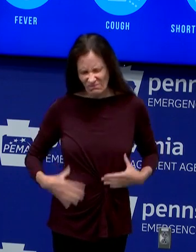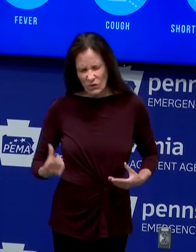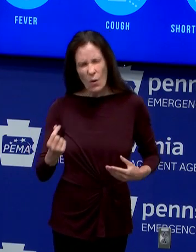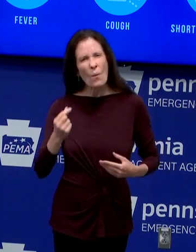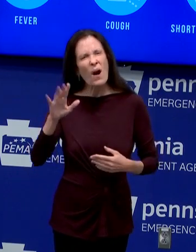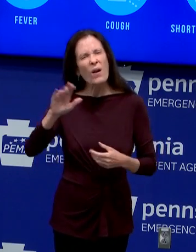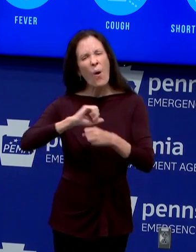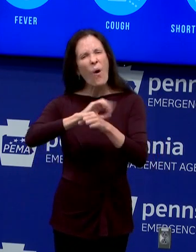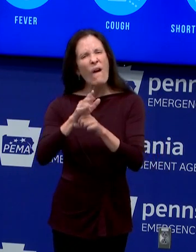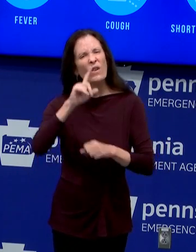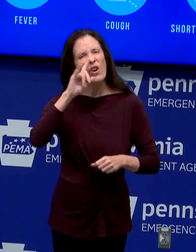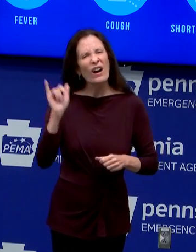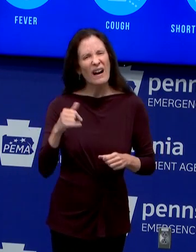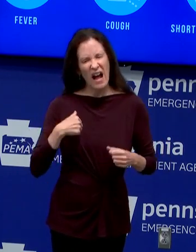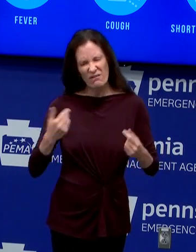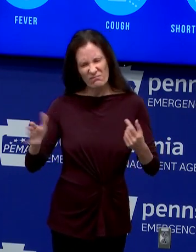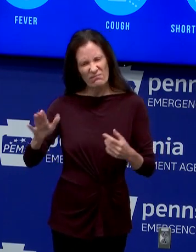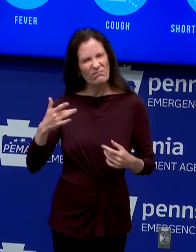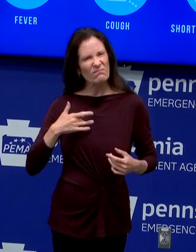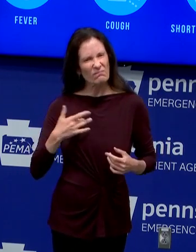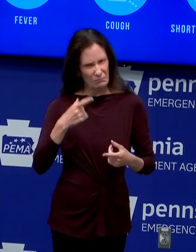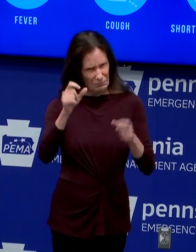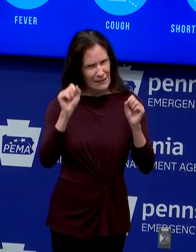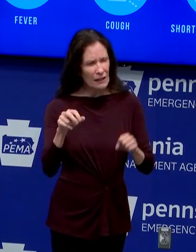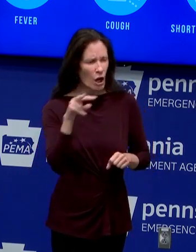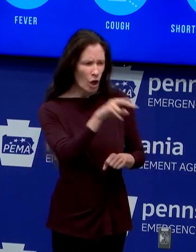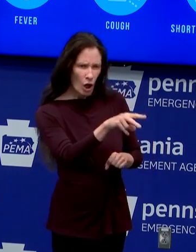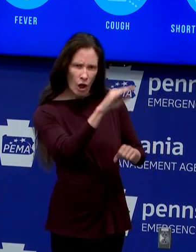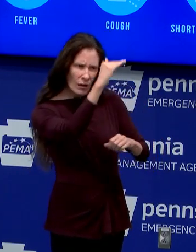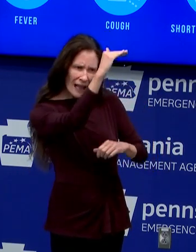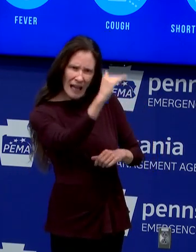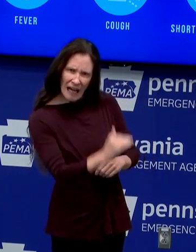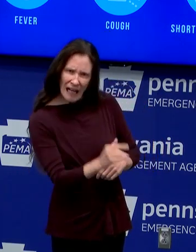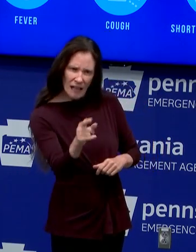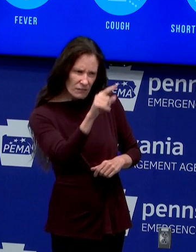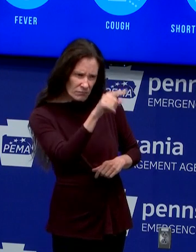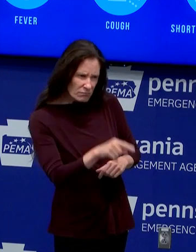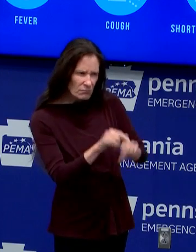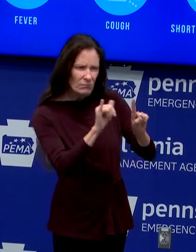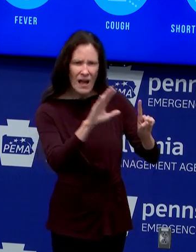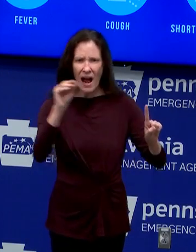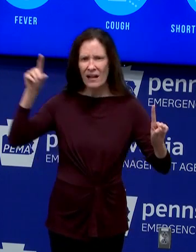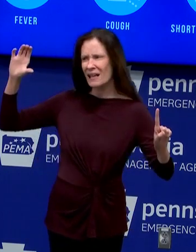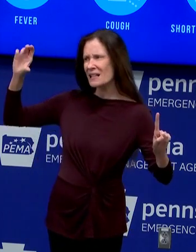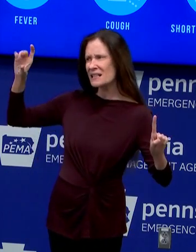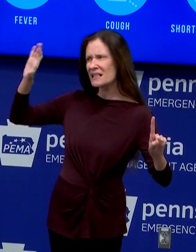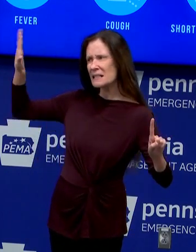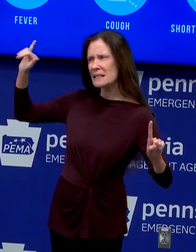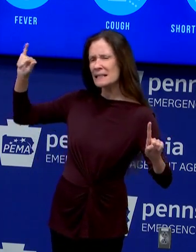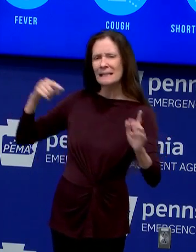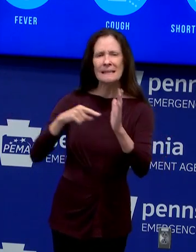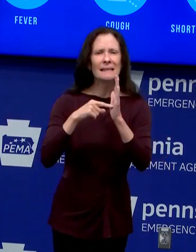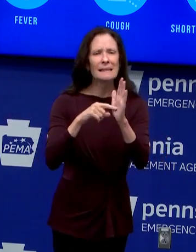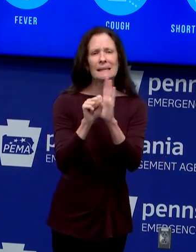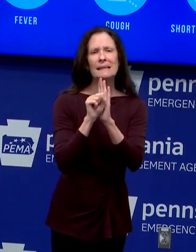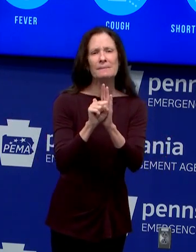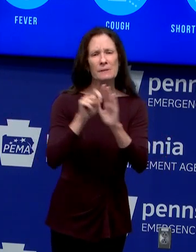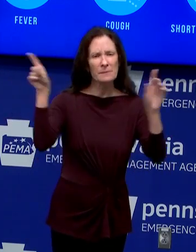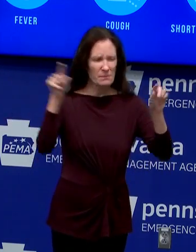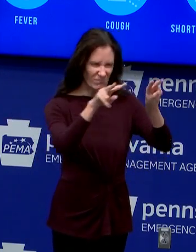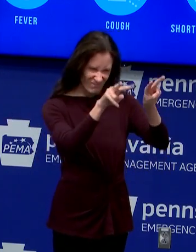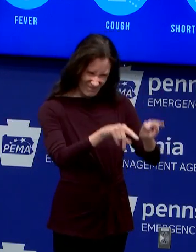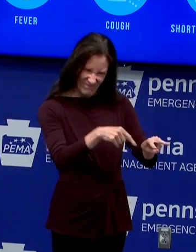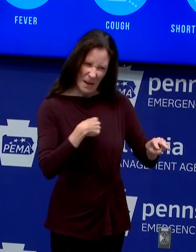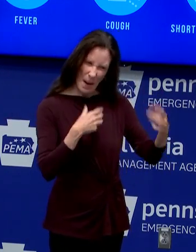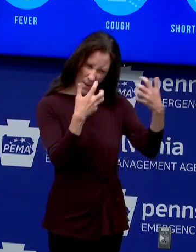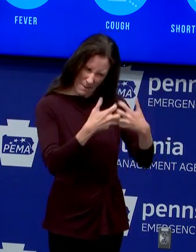should be tested, including a CDC symptom checklist tool. Symptoms of COVID-19 can